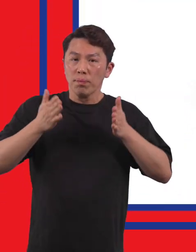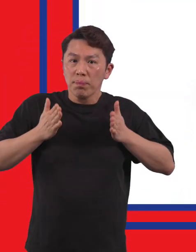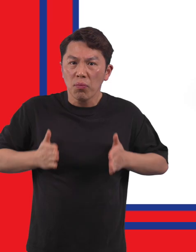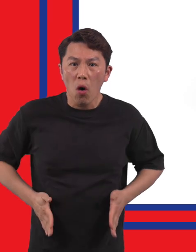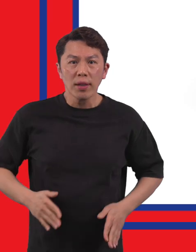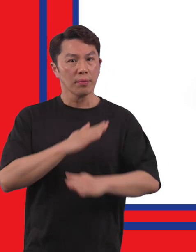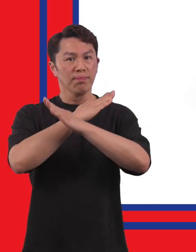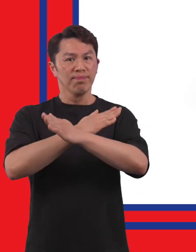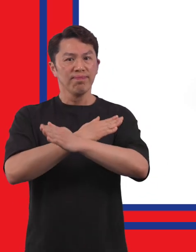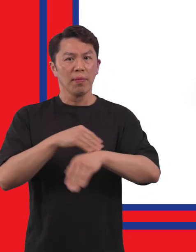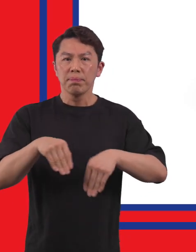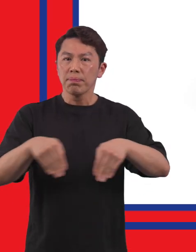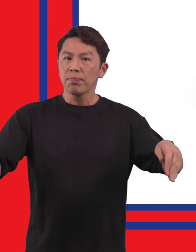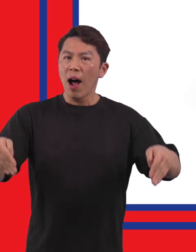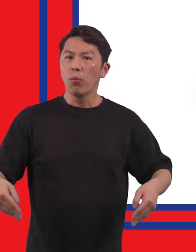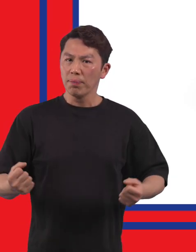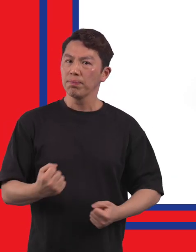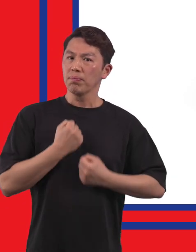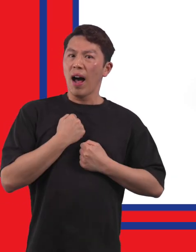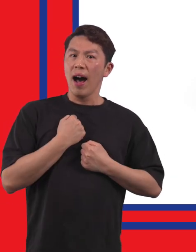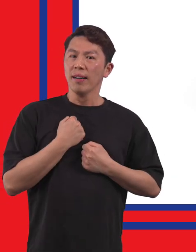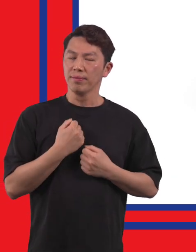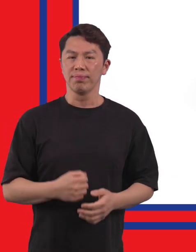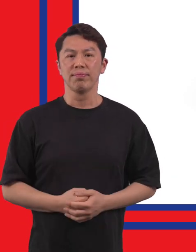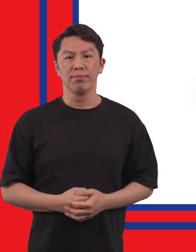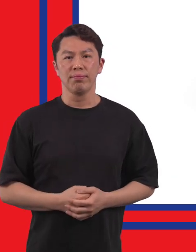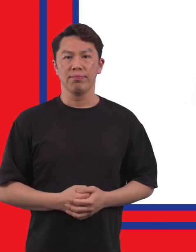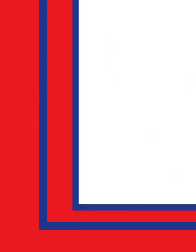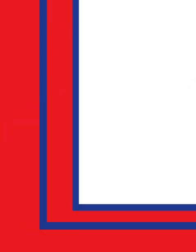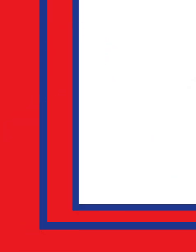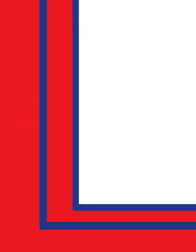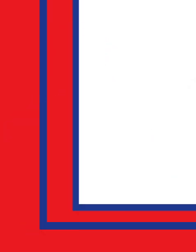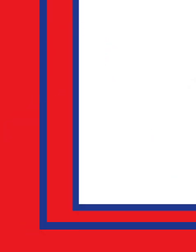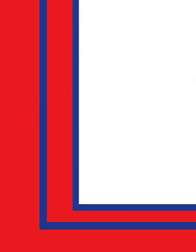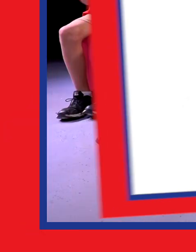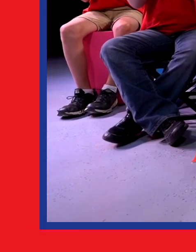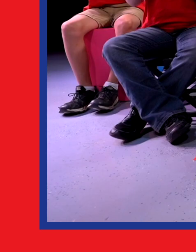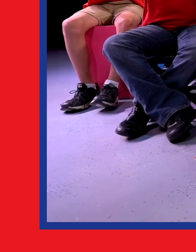Remember, from your toes to your nose, nobody goes, your body belongs to you.